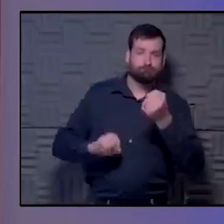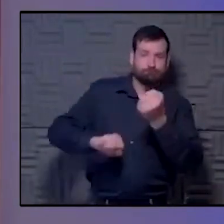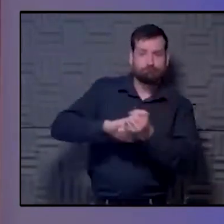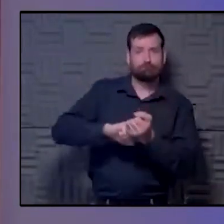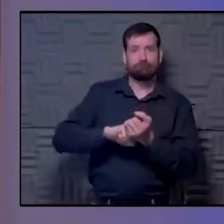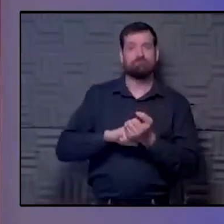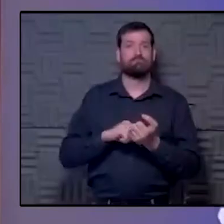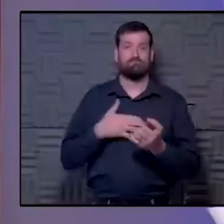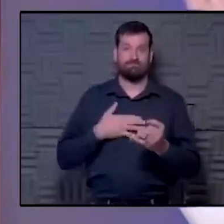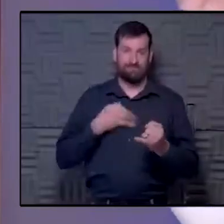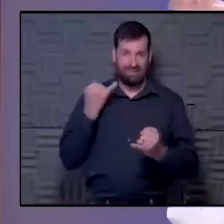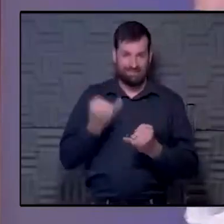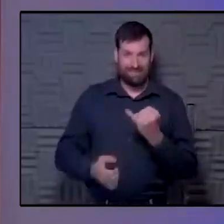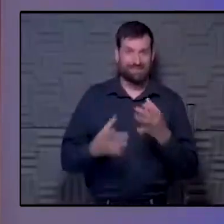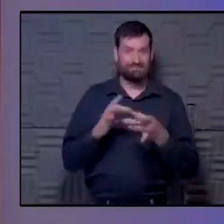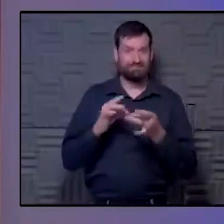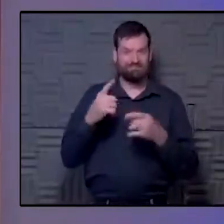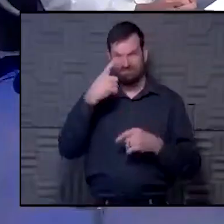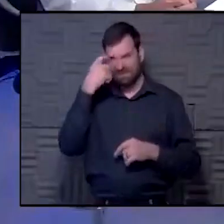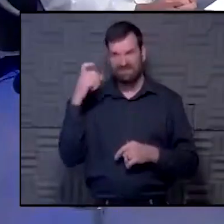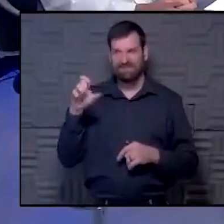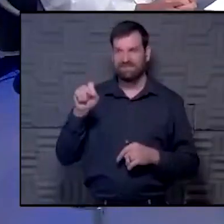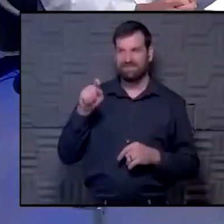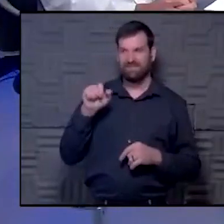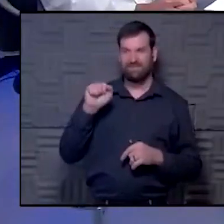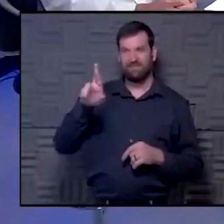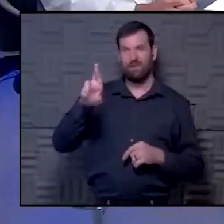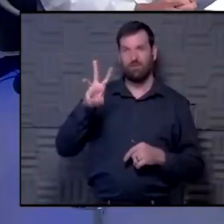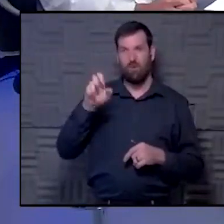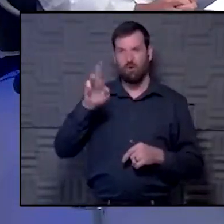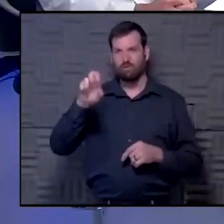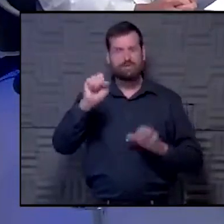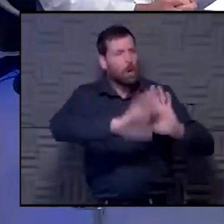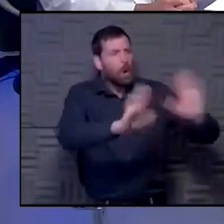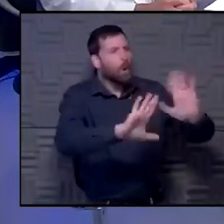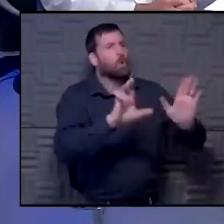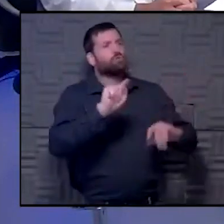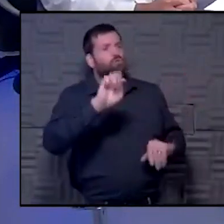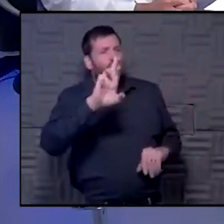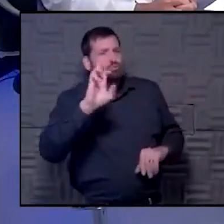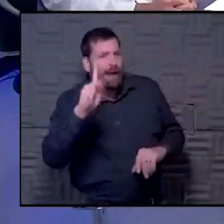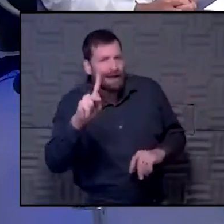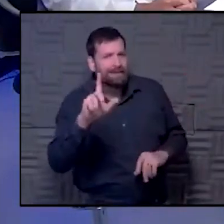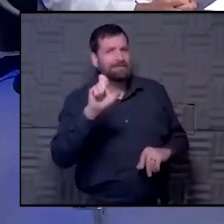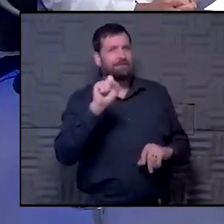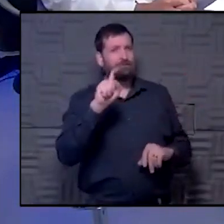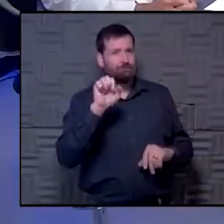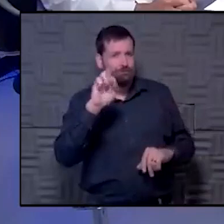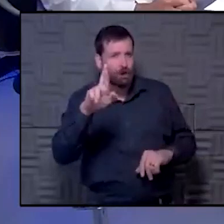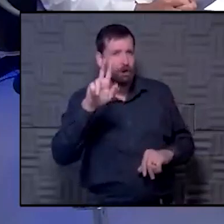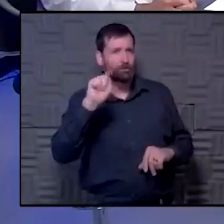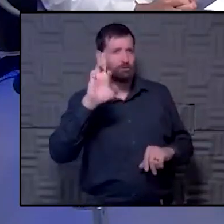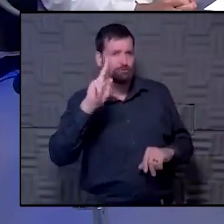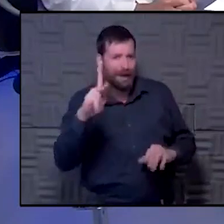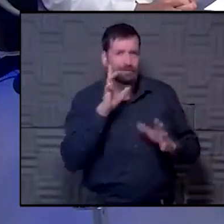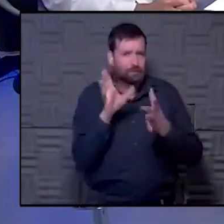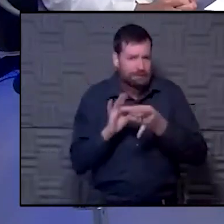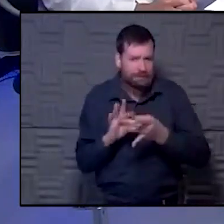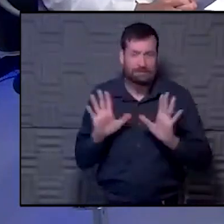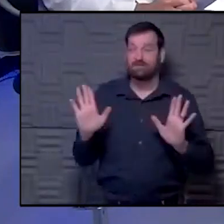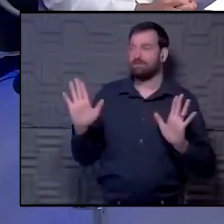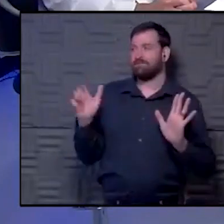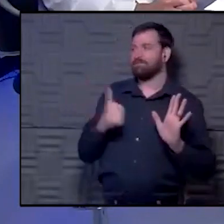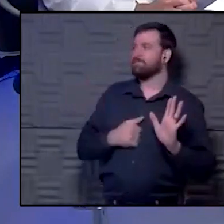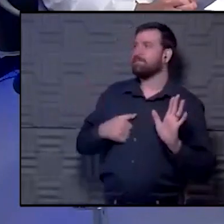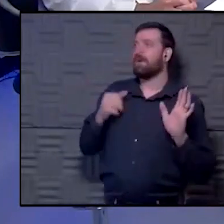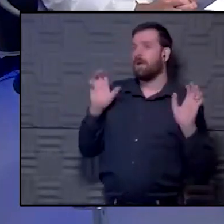so my last thing is, because you're the Star Wars guy, is Star Trek. No, don't say that. It's Star Trek. Star Trek. Okay. I'm so busy.